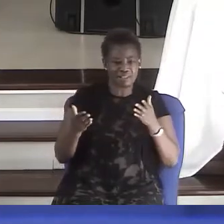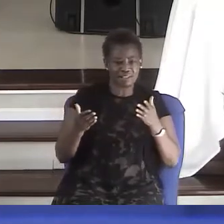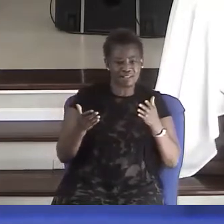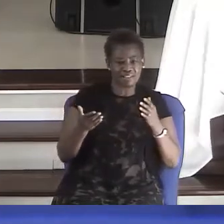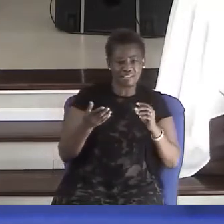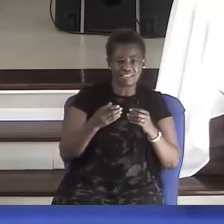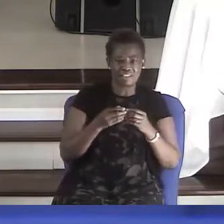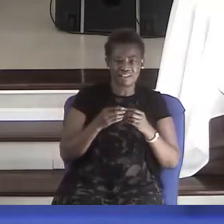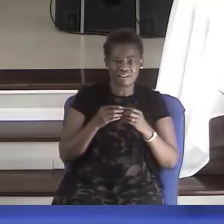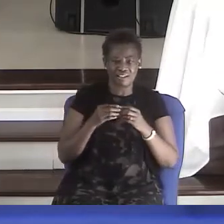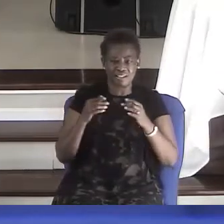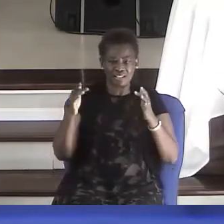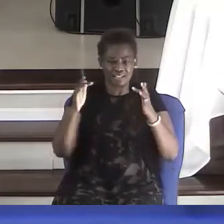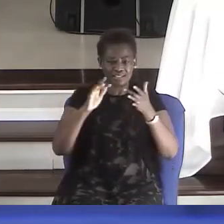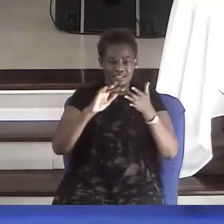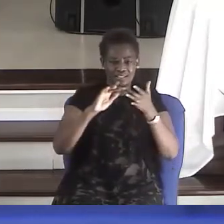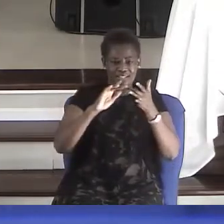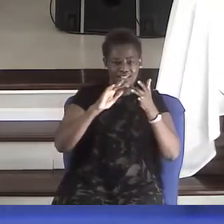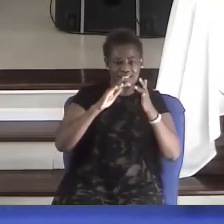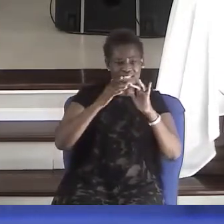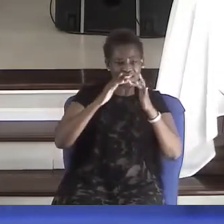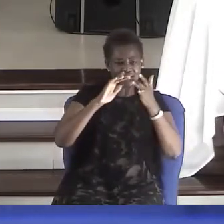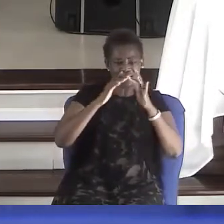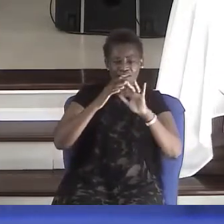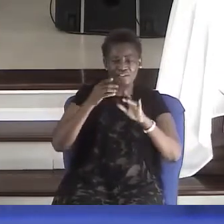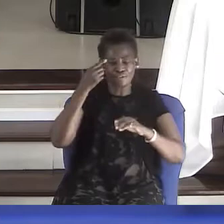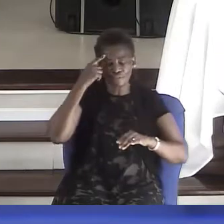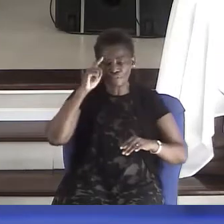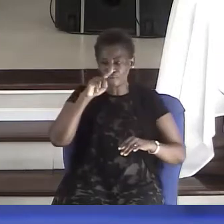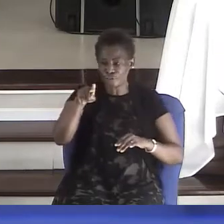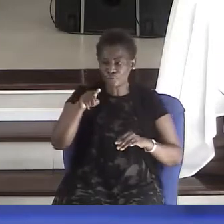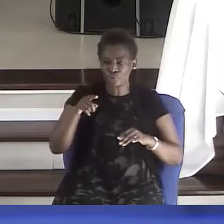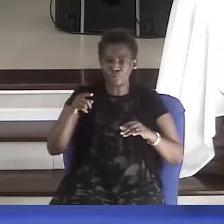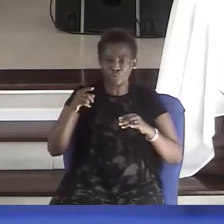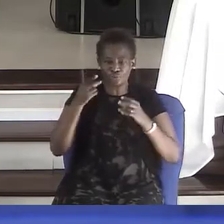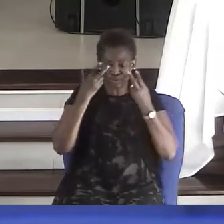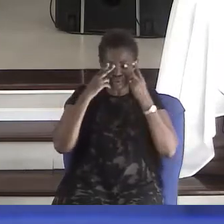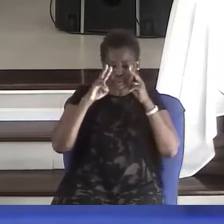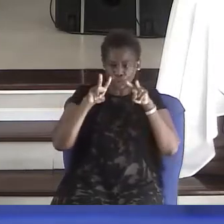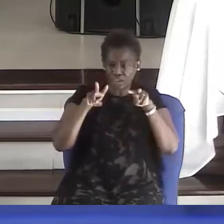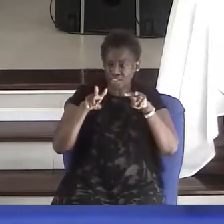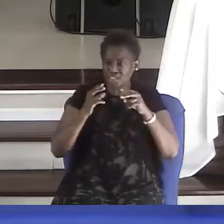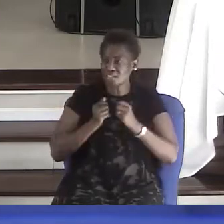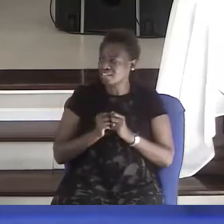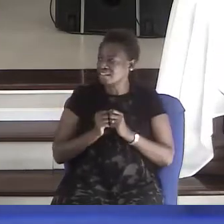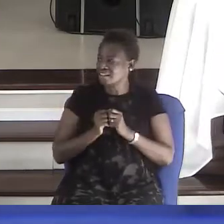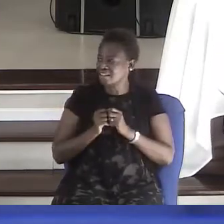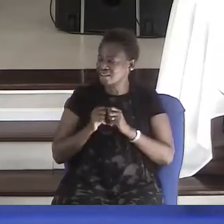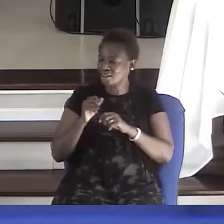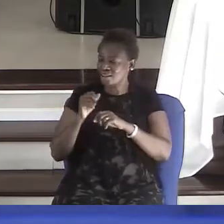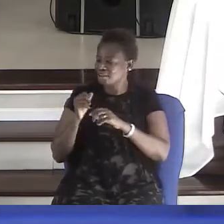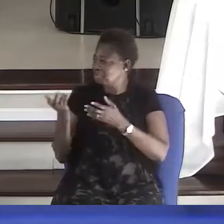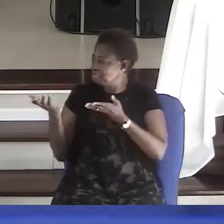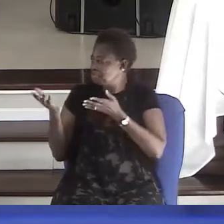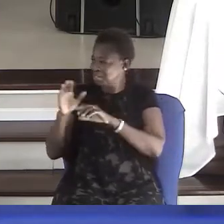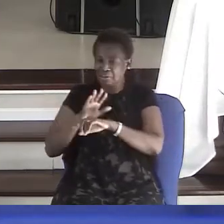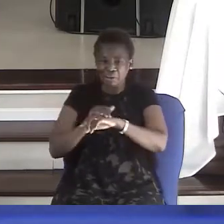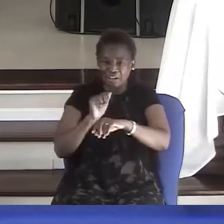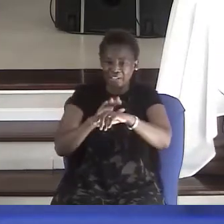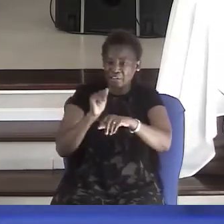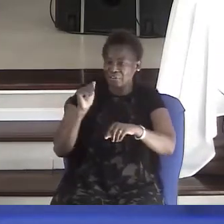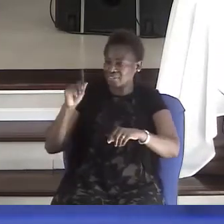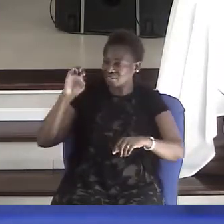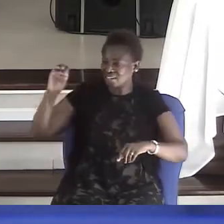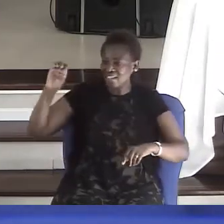While I was preparing and calling out to Elder Bearsing to help me, help please, He tells me,